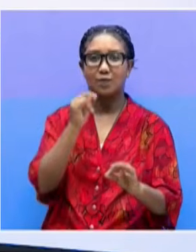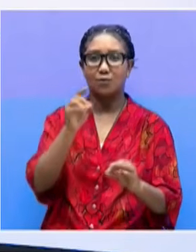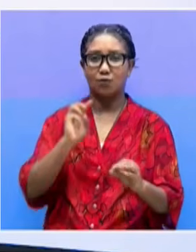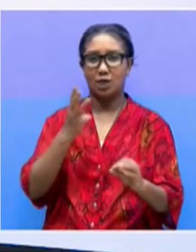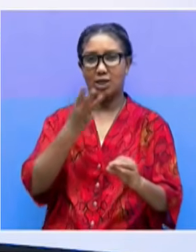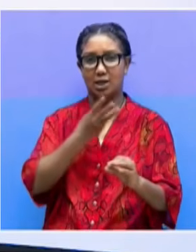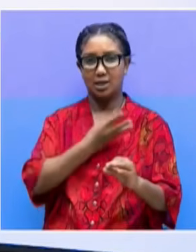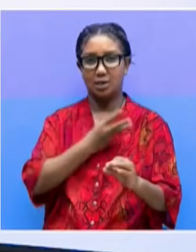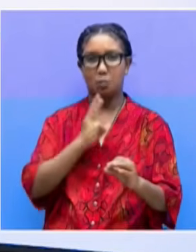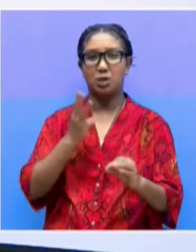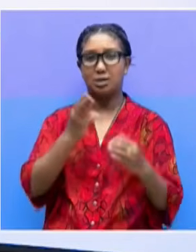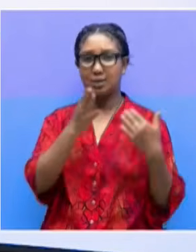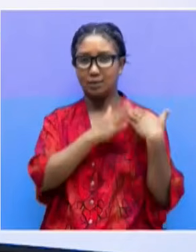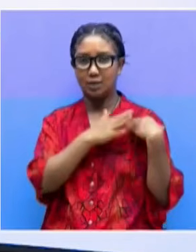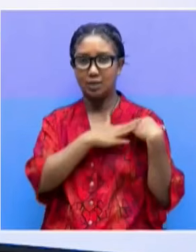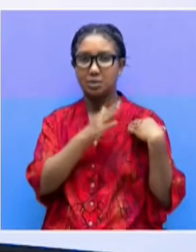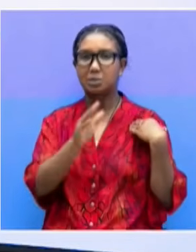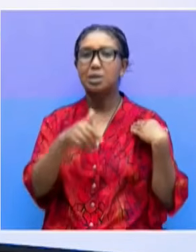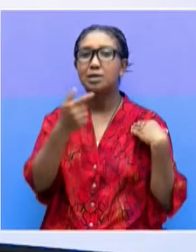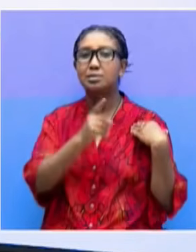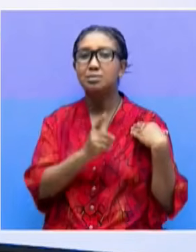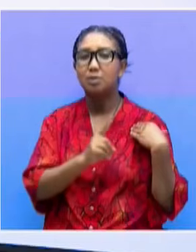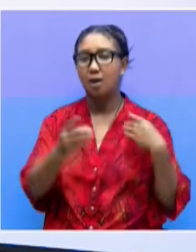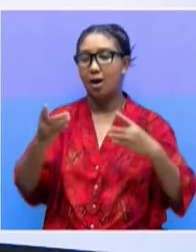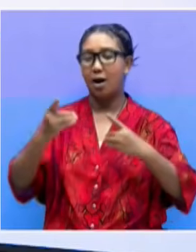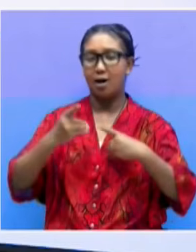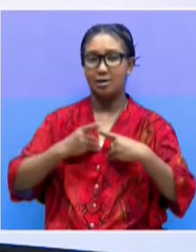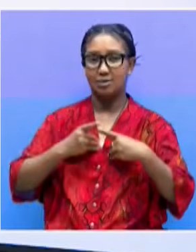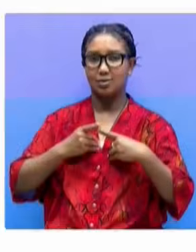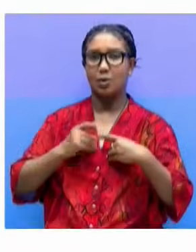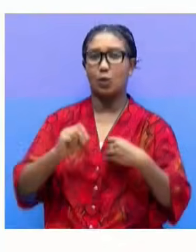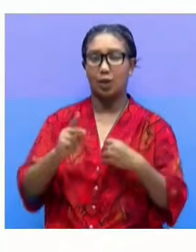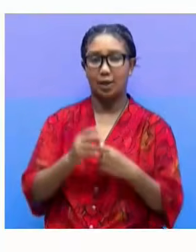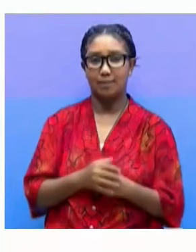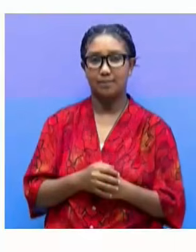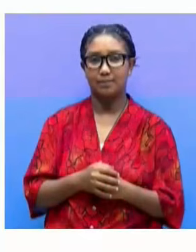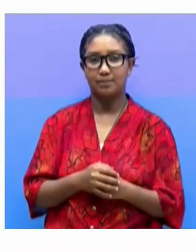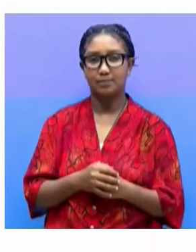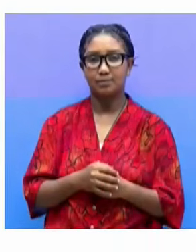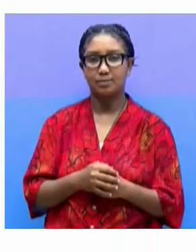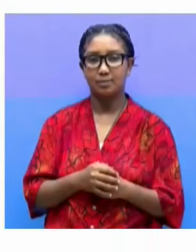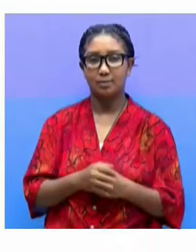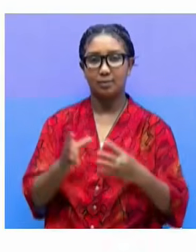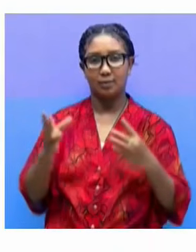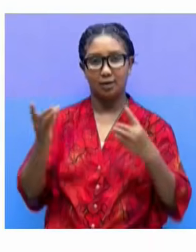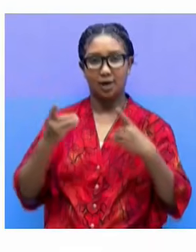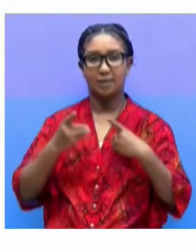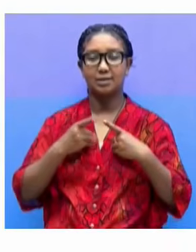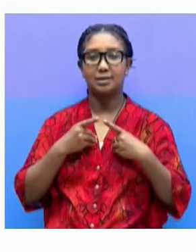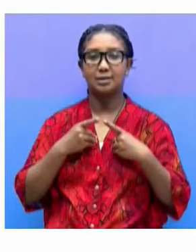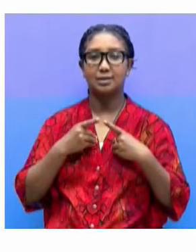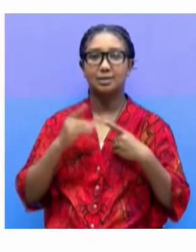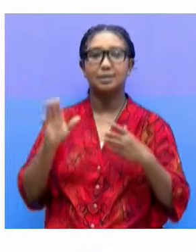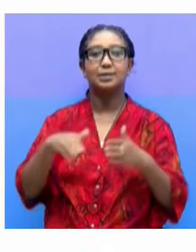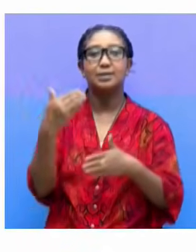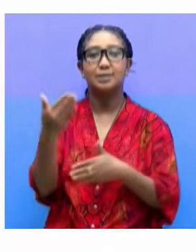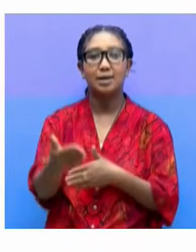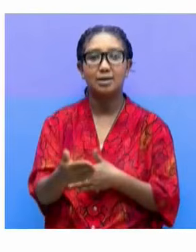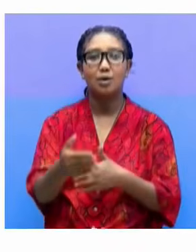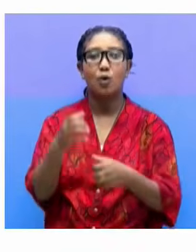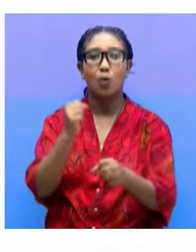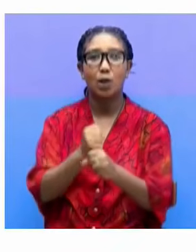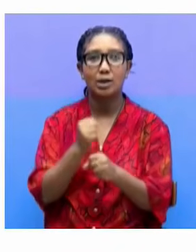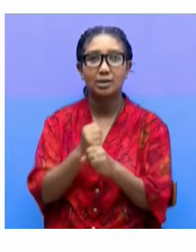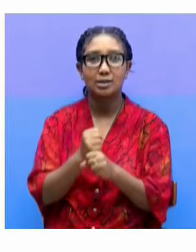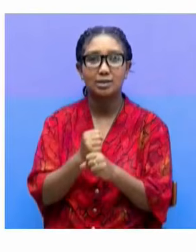we is our subject, then what next? Had. Okay. Had. Then work.